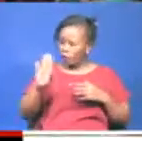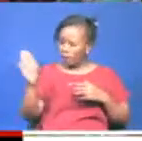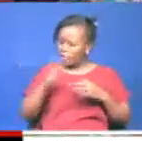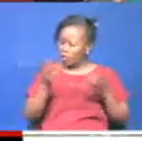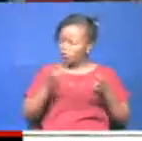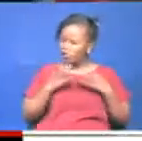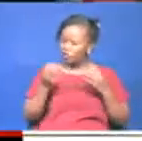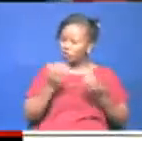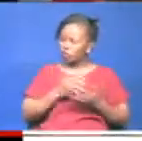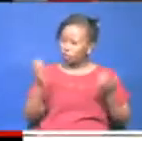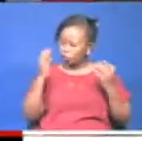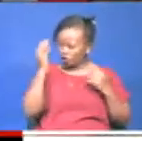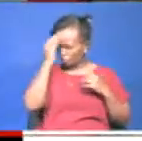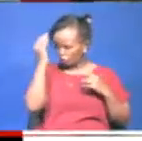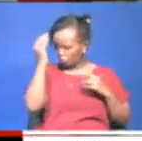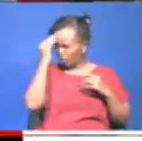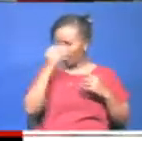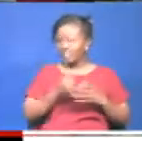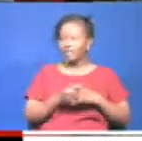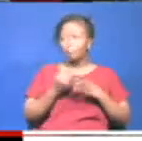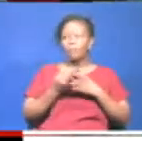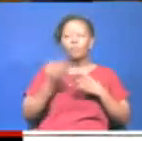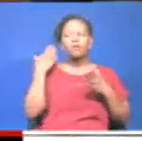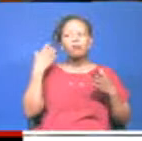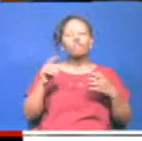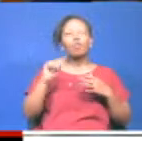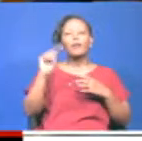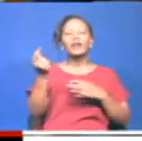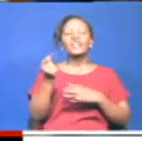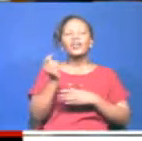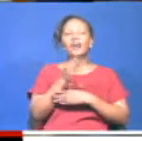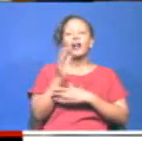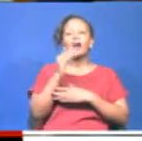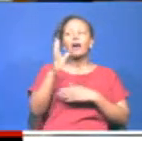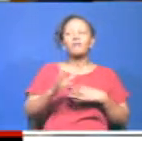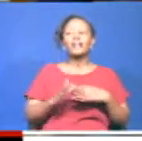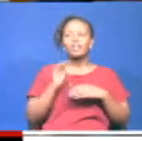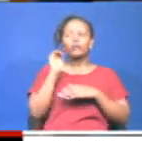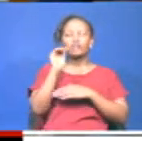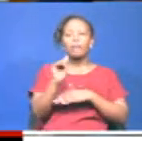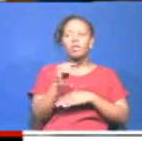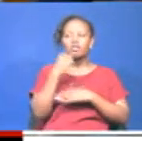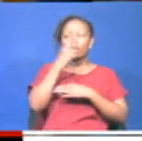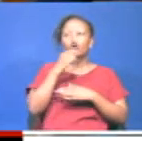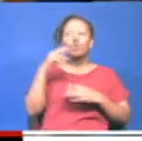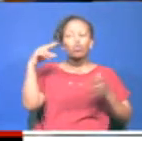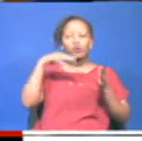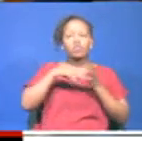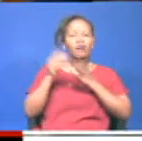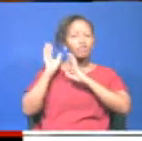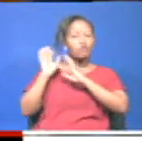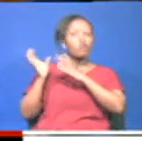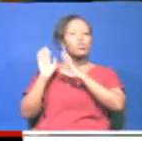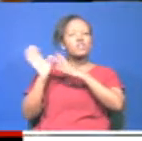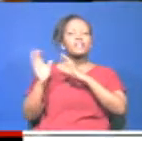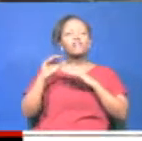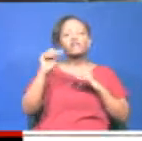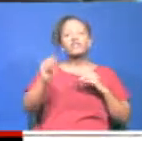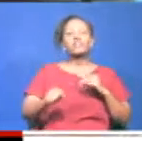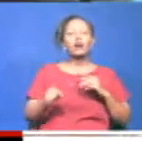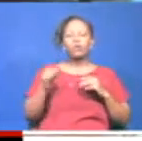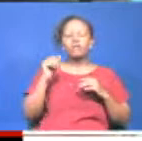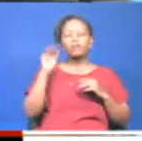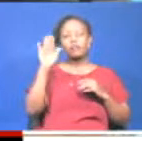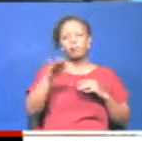wasome. Former Kenya ambassador to Zambia Sophie Kombe, who is contesting for the Kilifi South constituency parliamentary